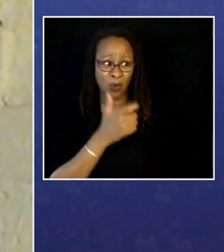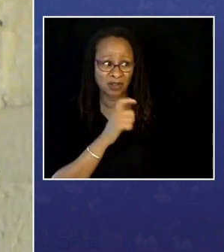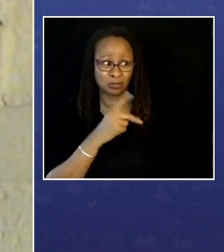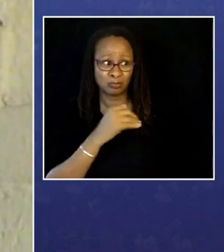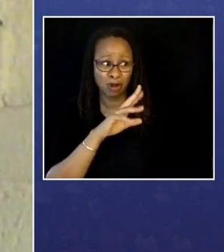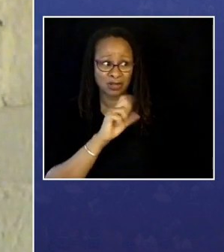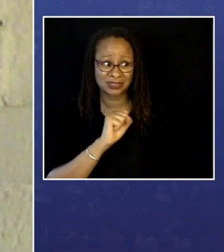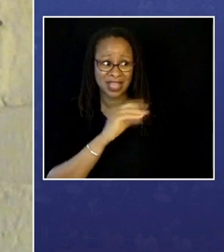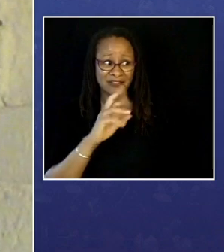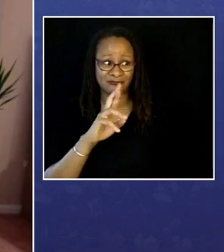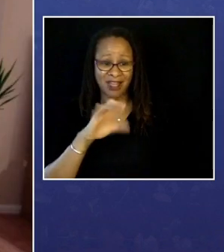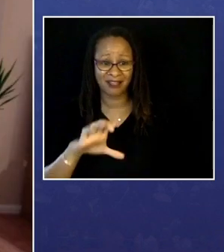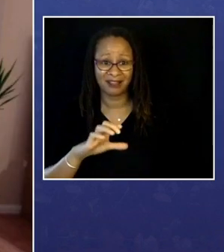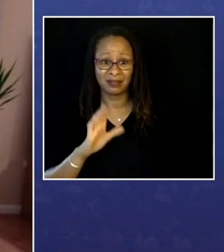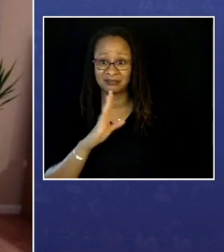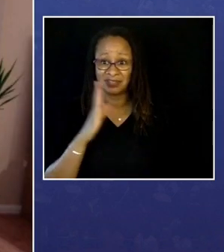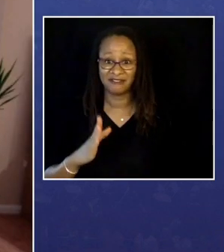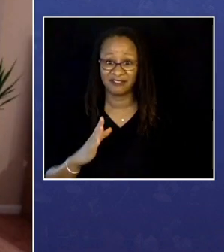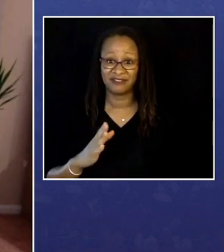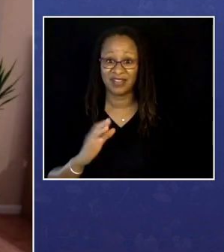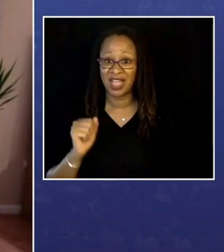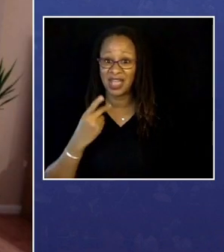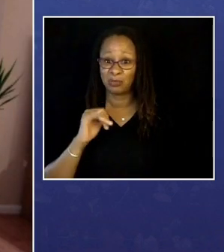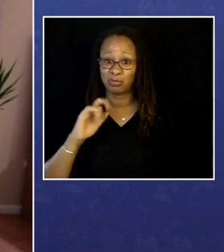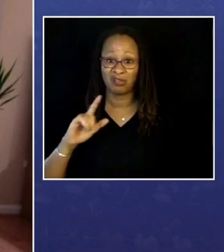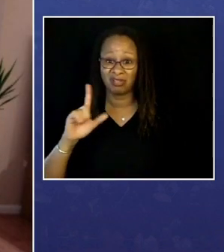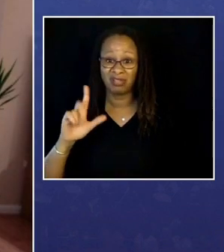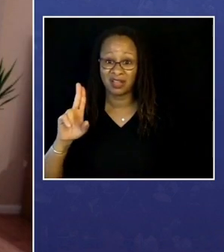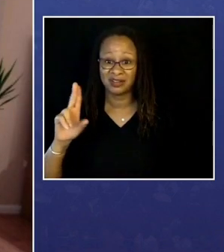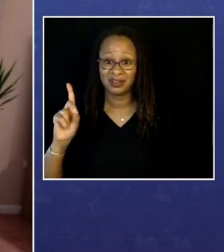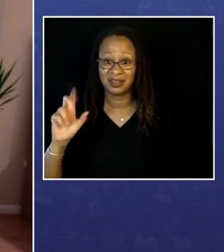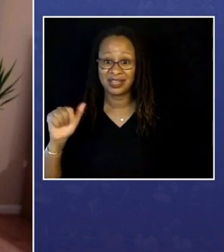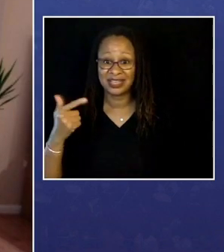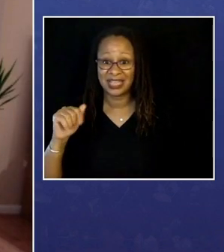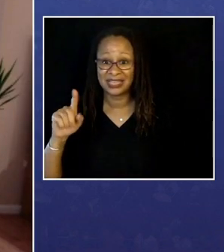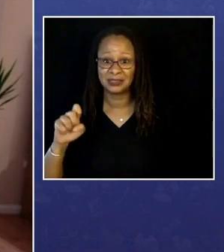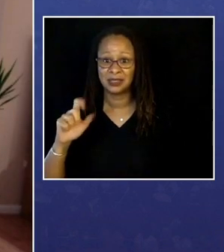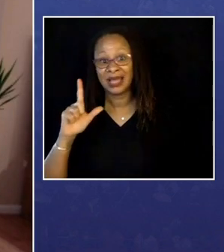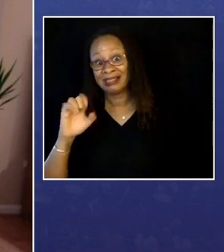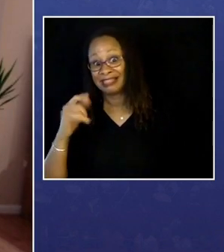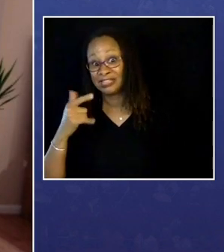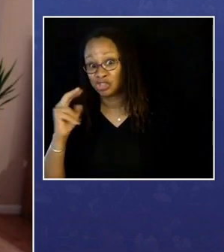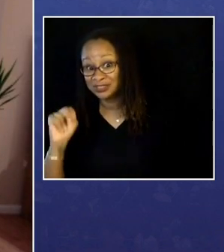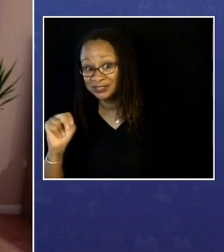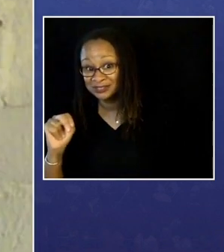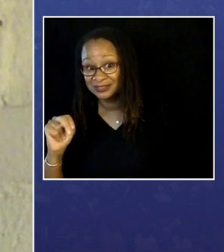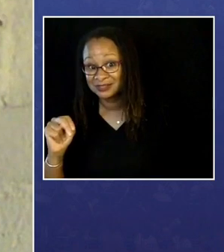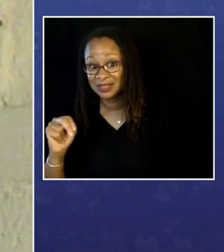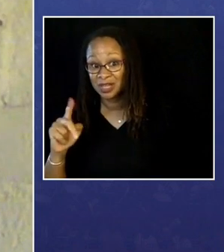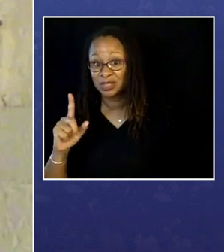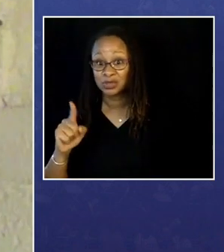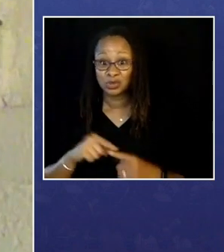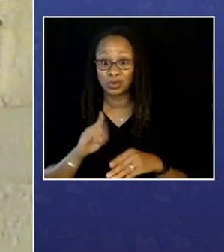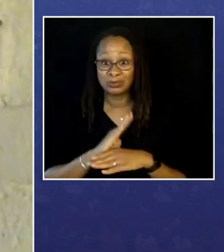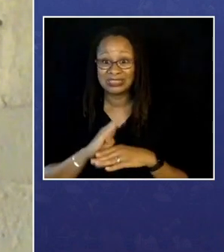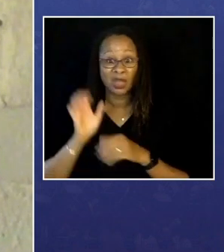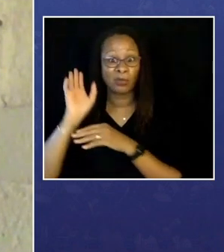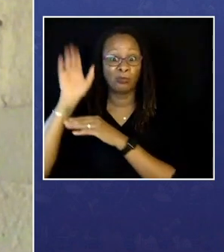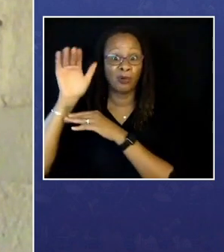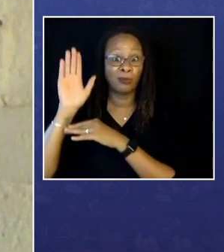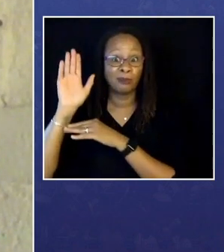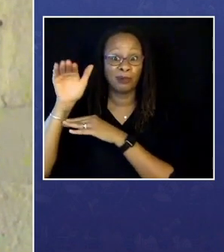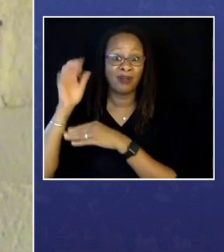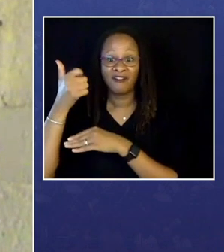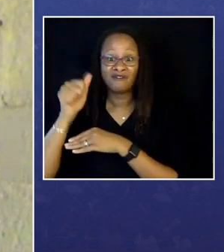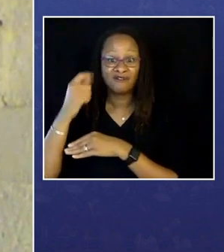Parks and Rec? Huh? April Ludgate? Legion? Too busy shooting hoops